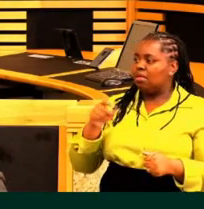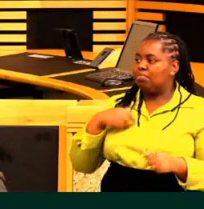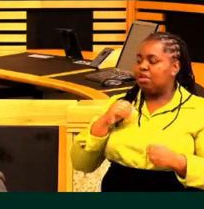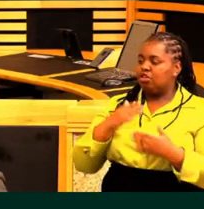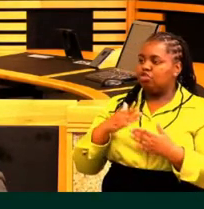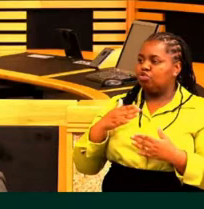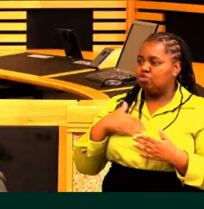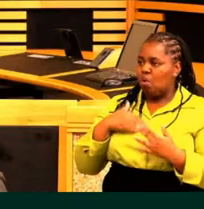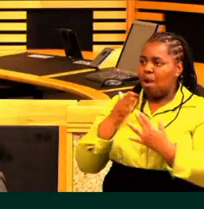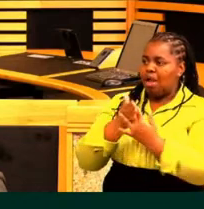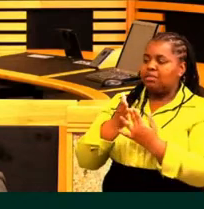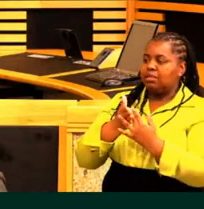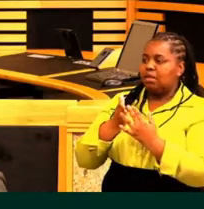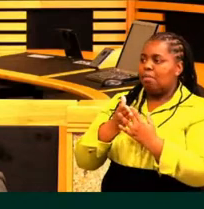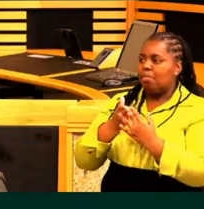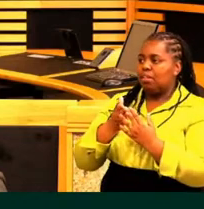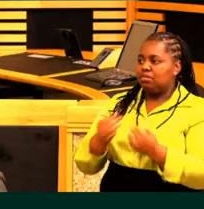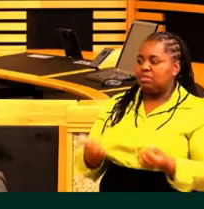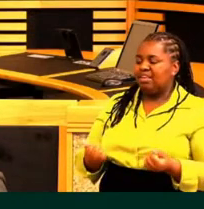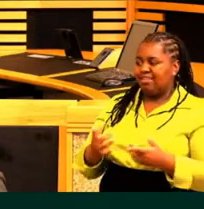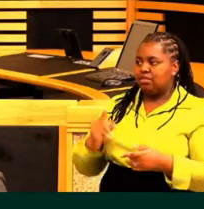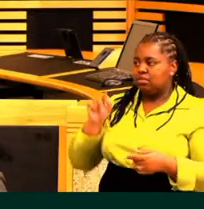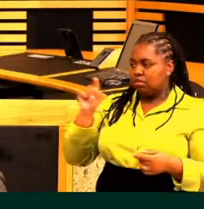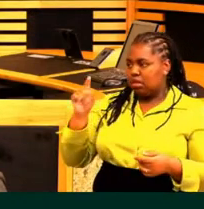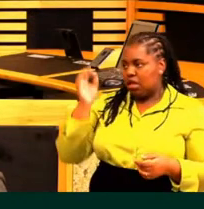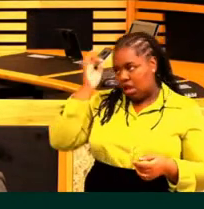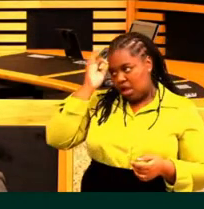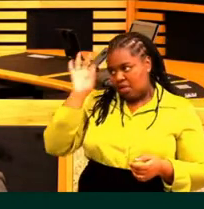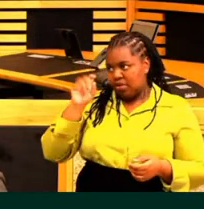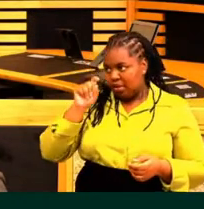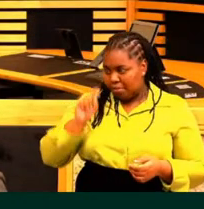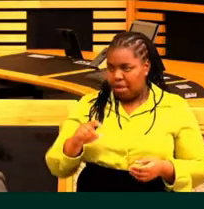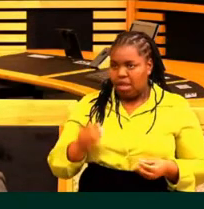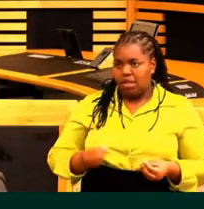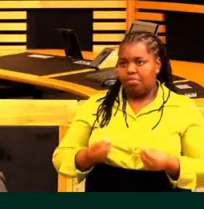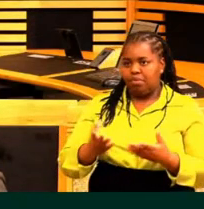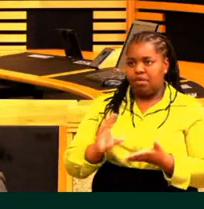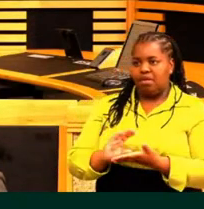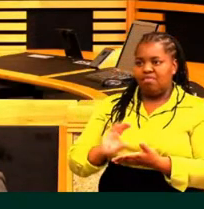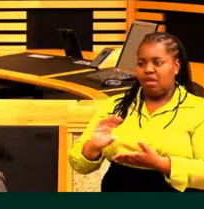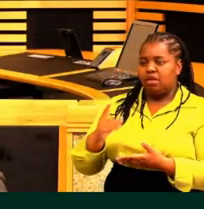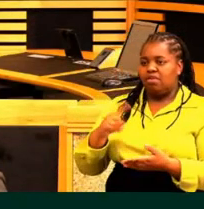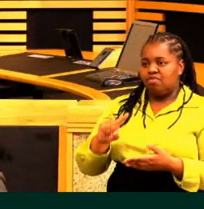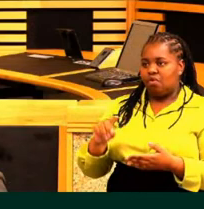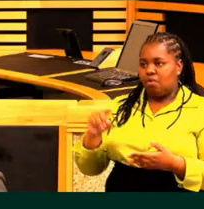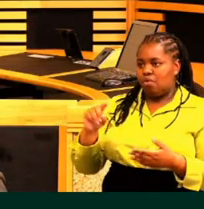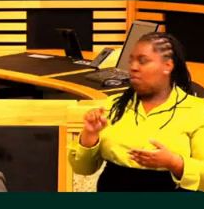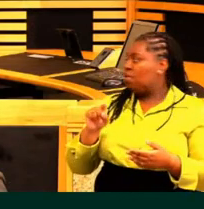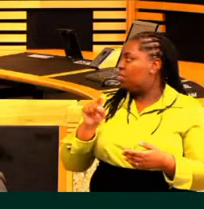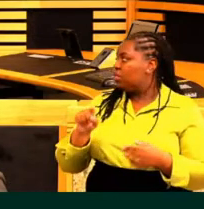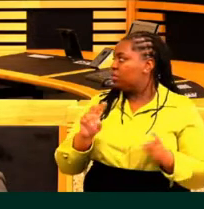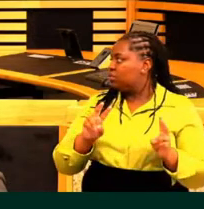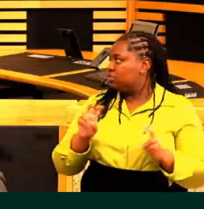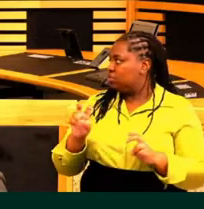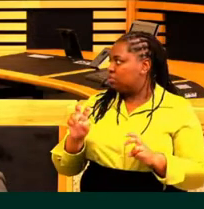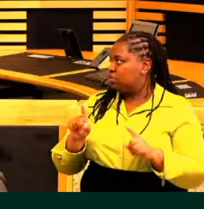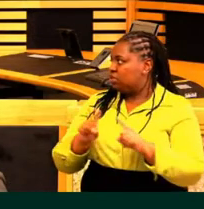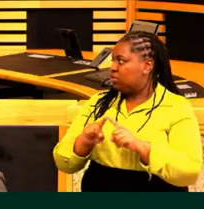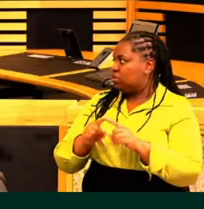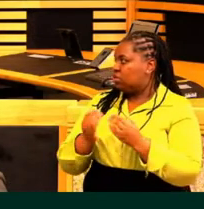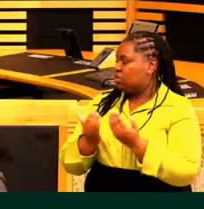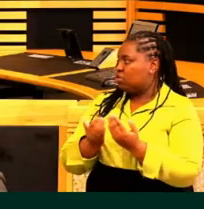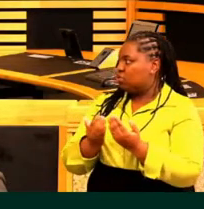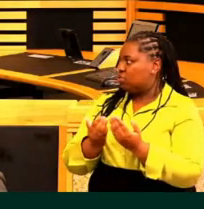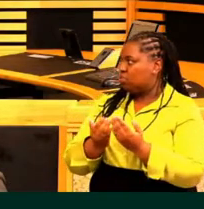Counseling Services the government must provide funding for mental health services such as school-based